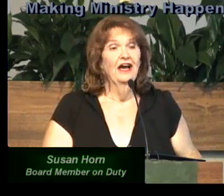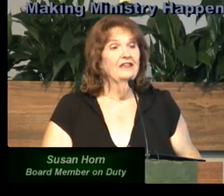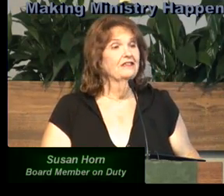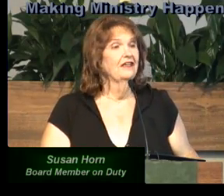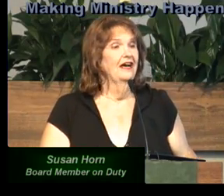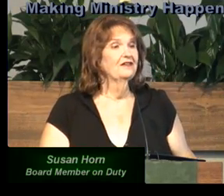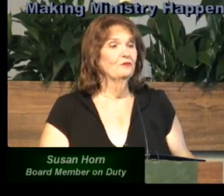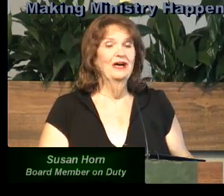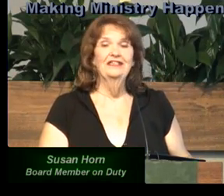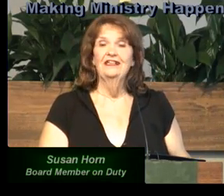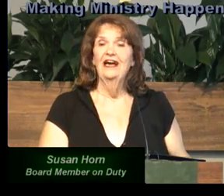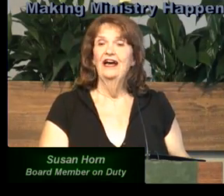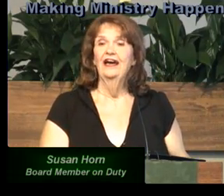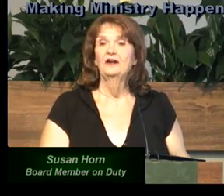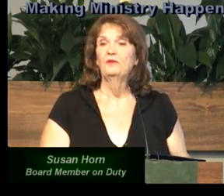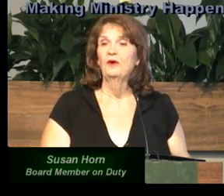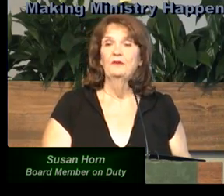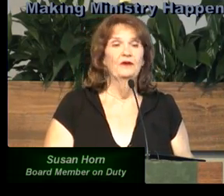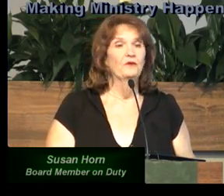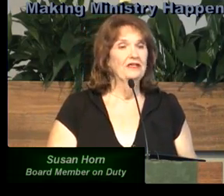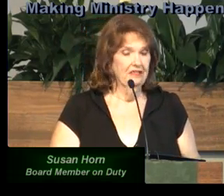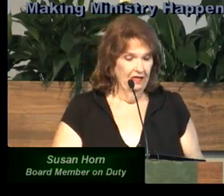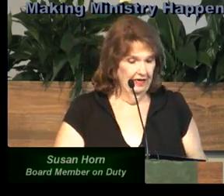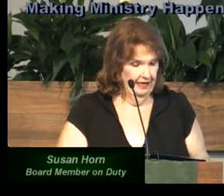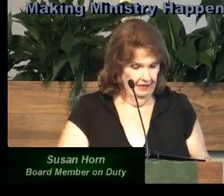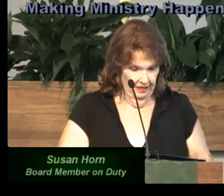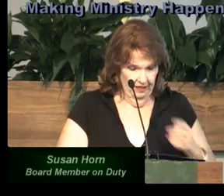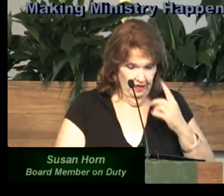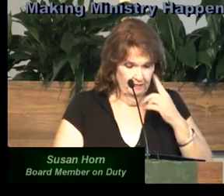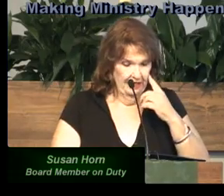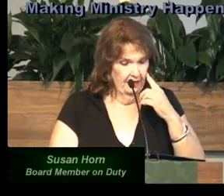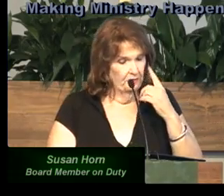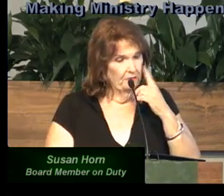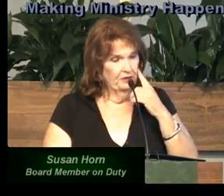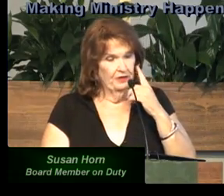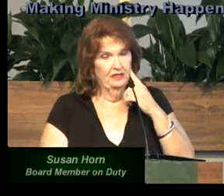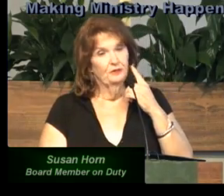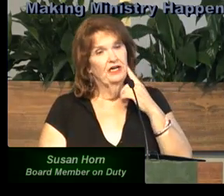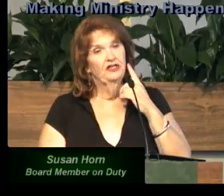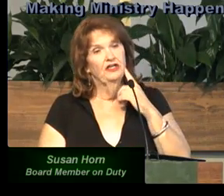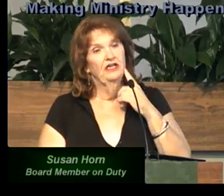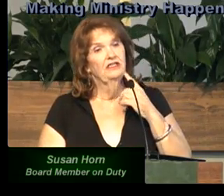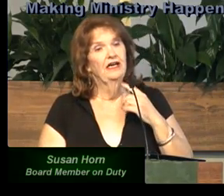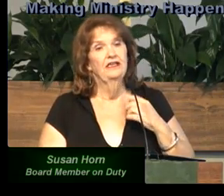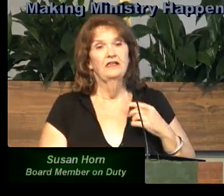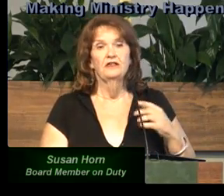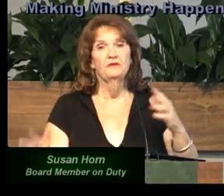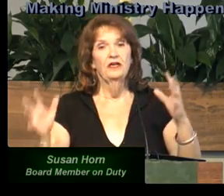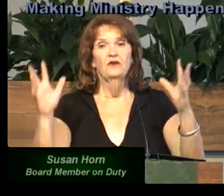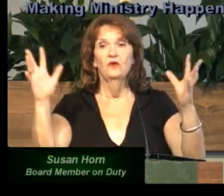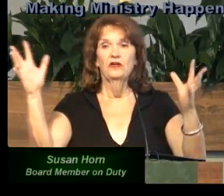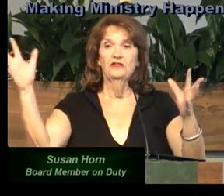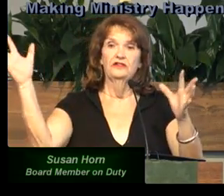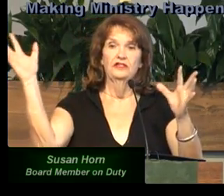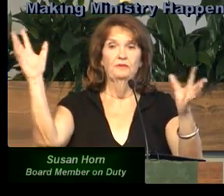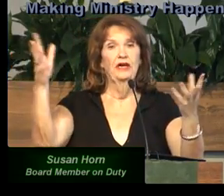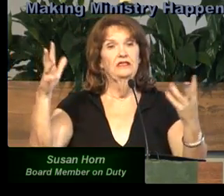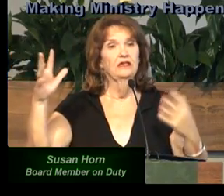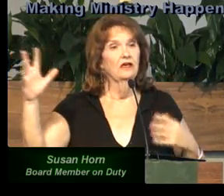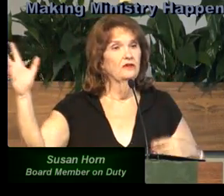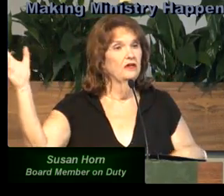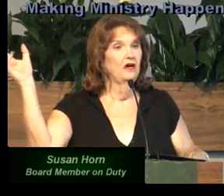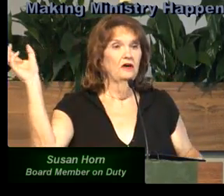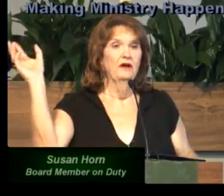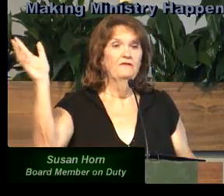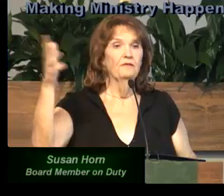You know, last Wednesday, I had an appointment in West L.A., and I'm taking public transportation these days, and it's really cool because there's this bus